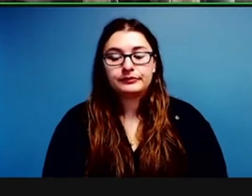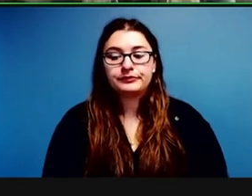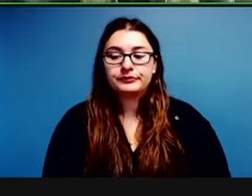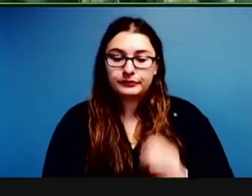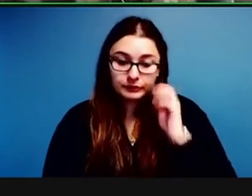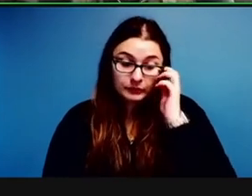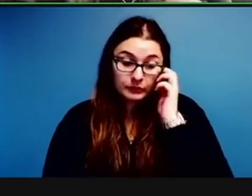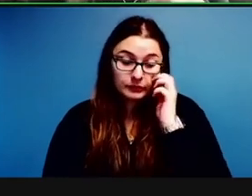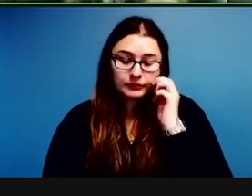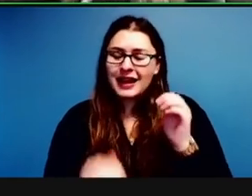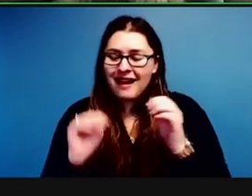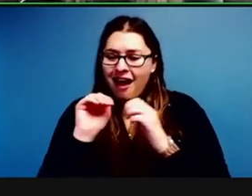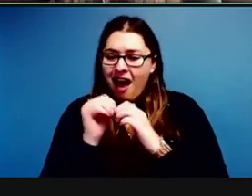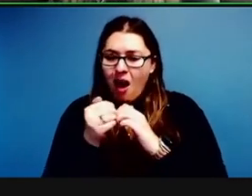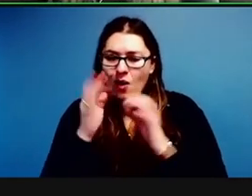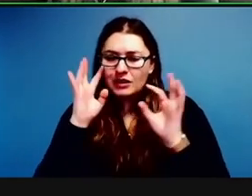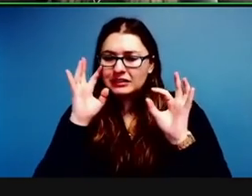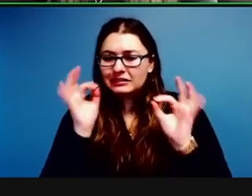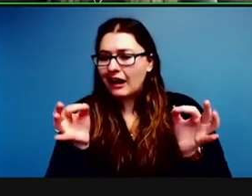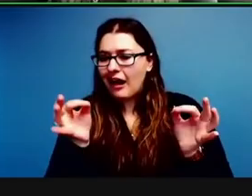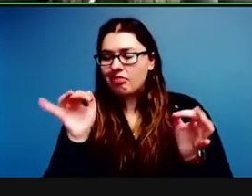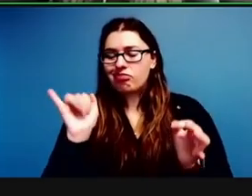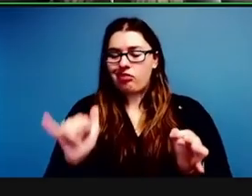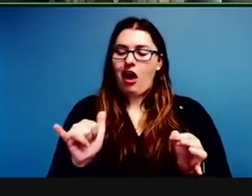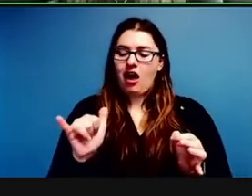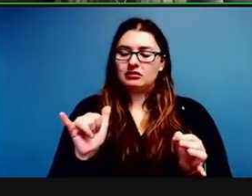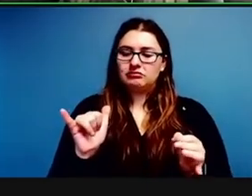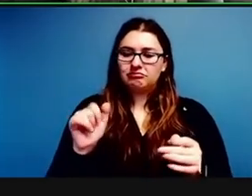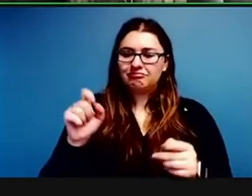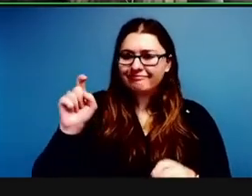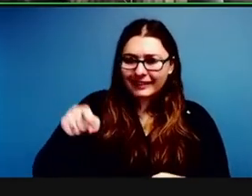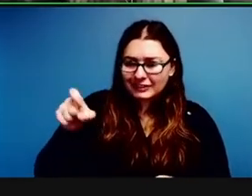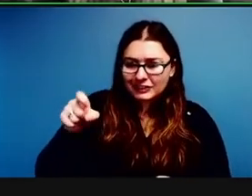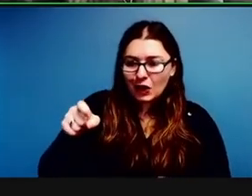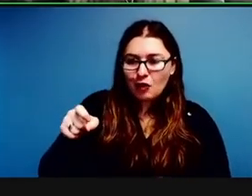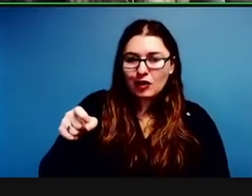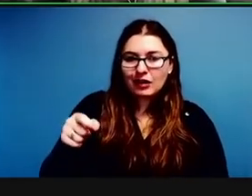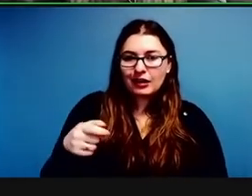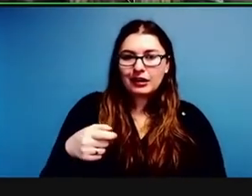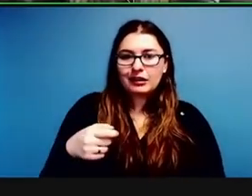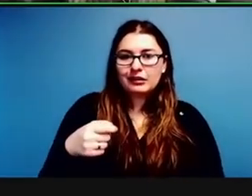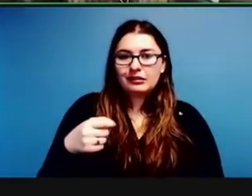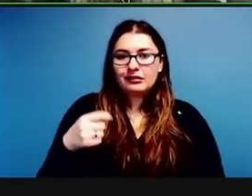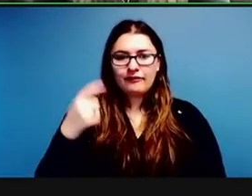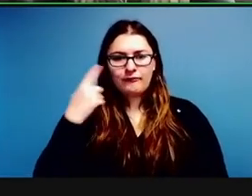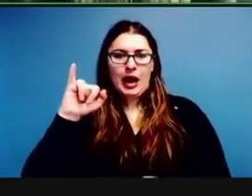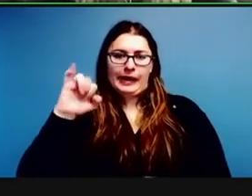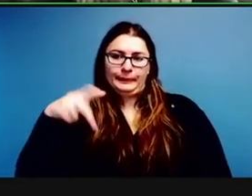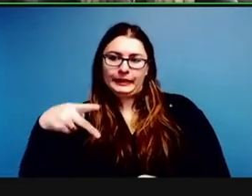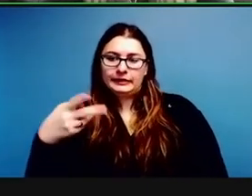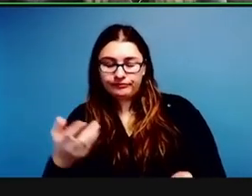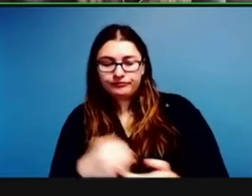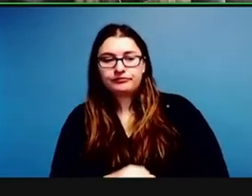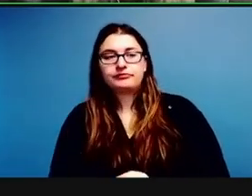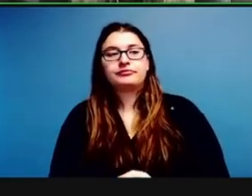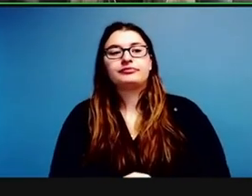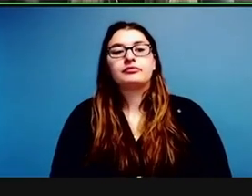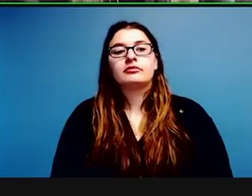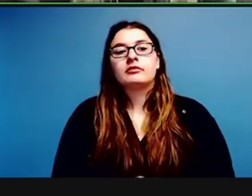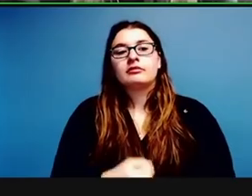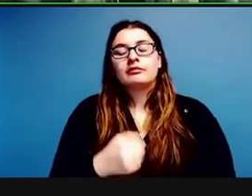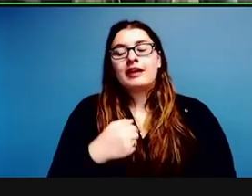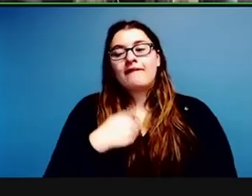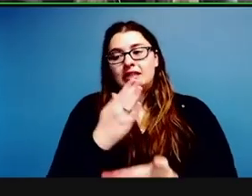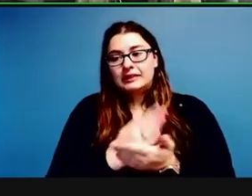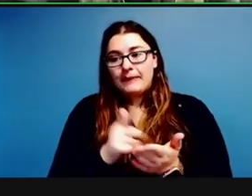So how did we determine that that was a necessary component of an IEP? Well, there's some